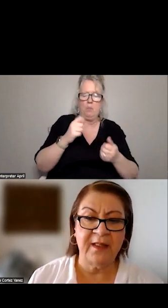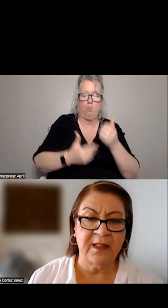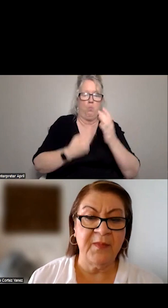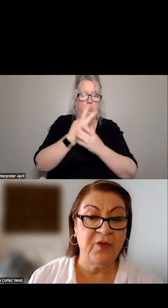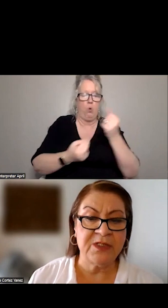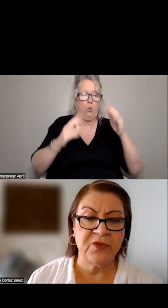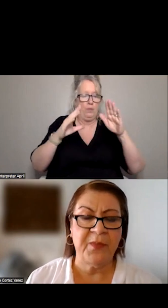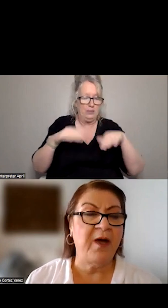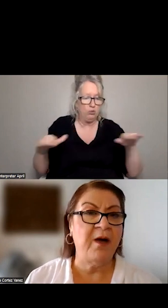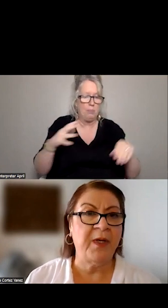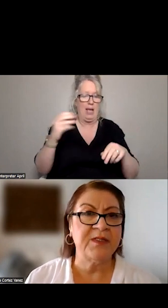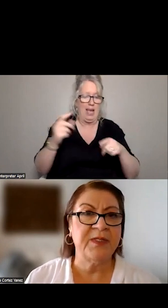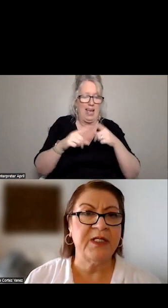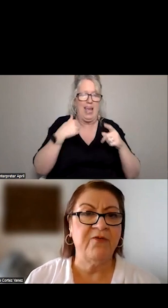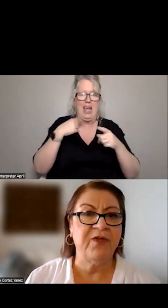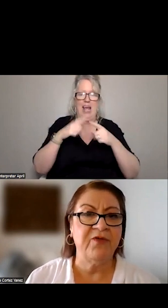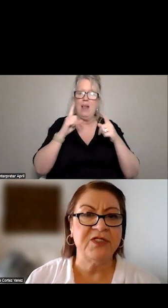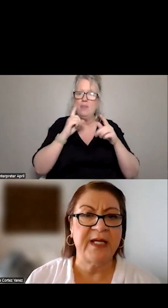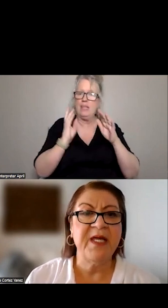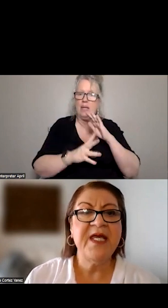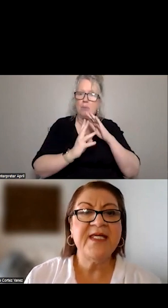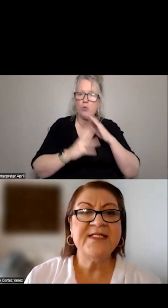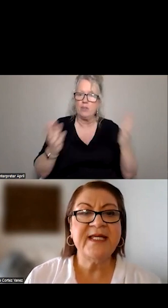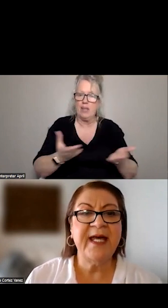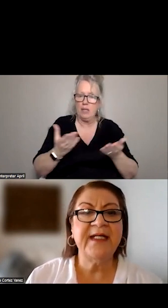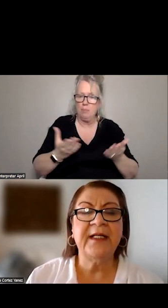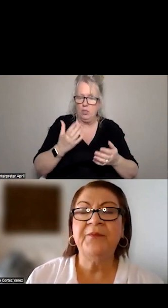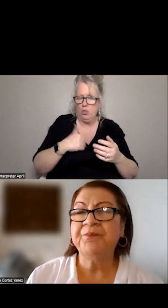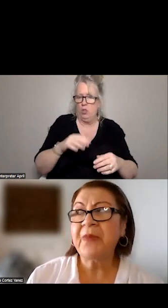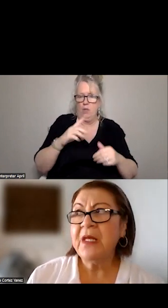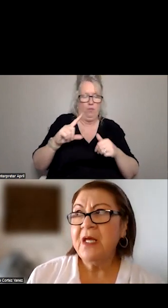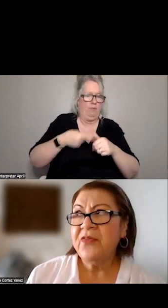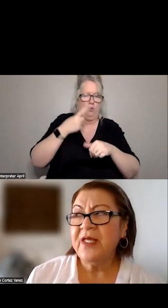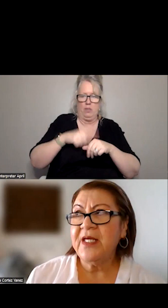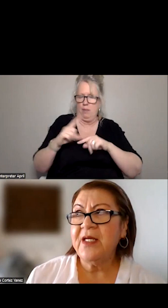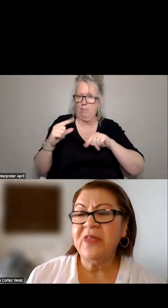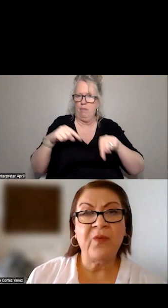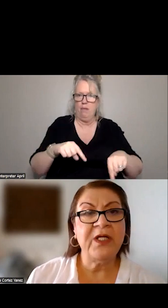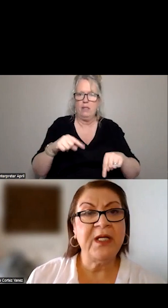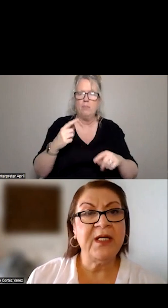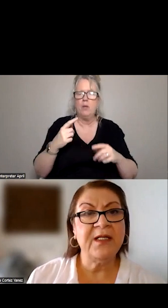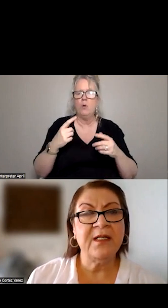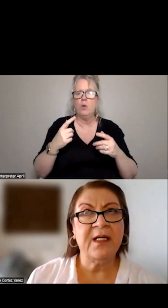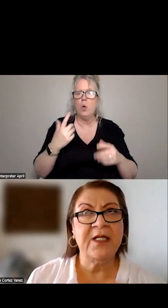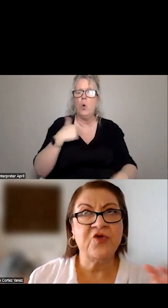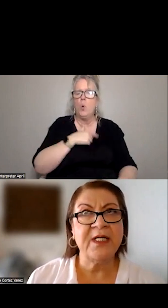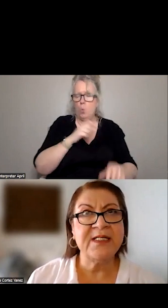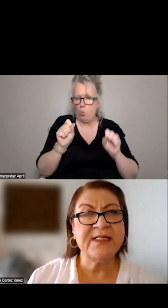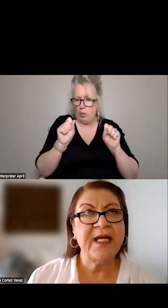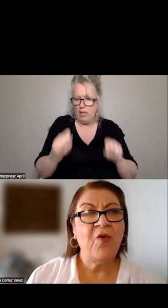them and the immigrants who are possibly here for the first time, is that that we